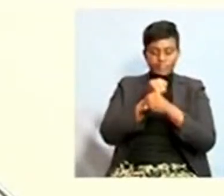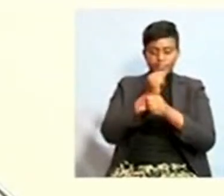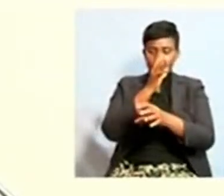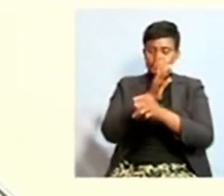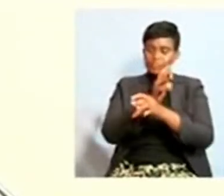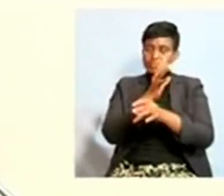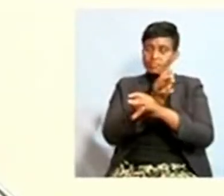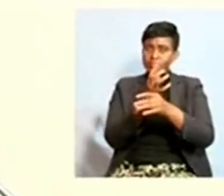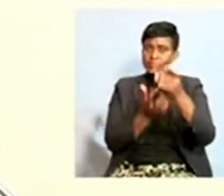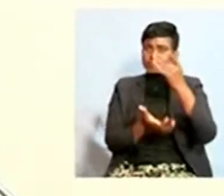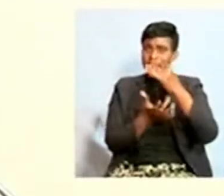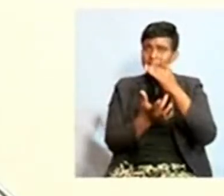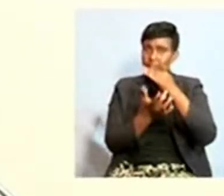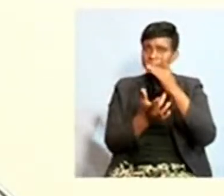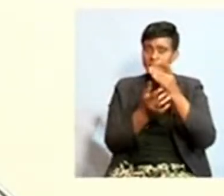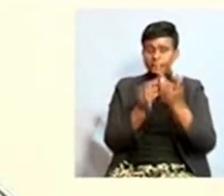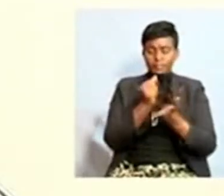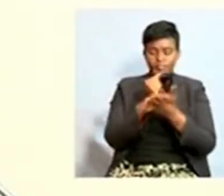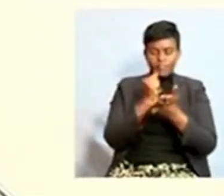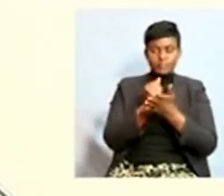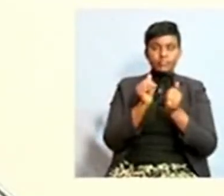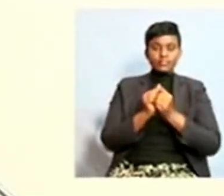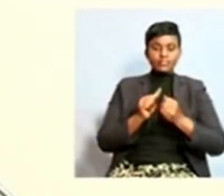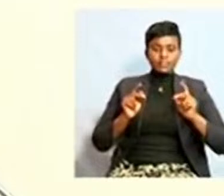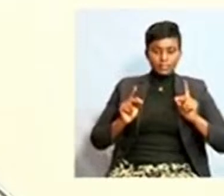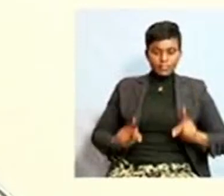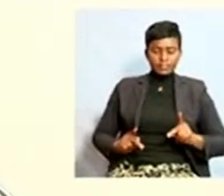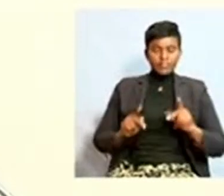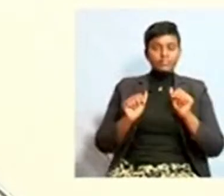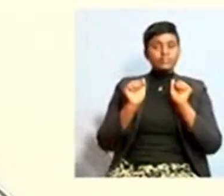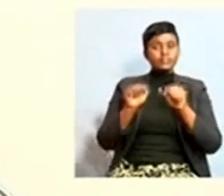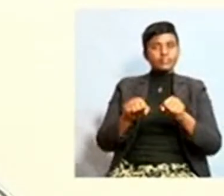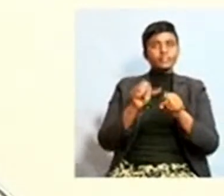technical facilities and personnel available